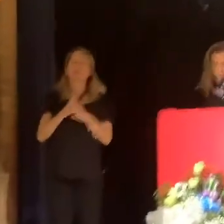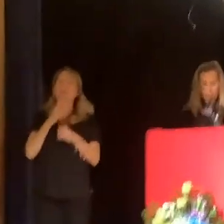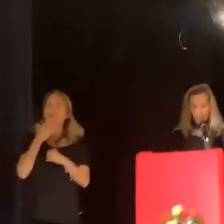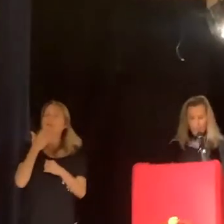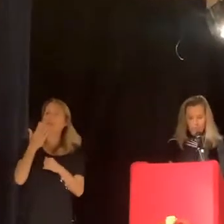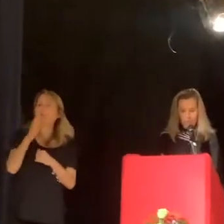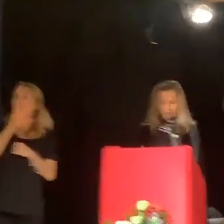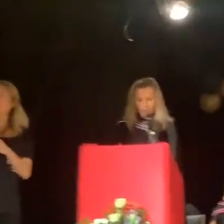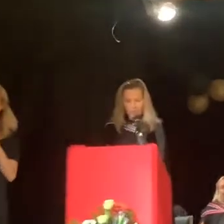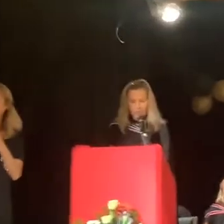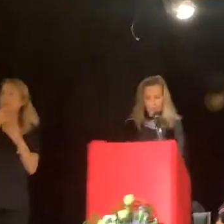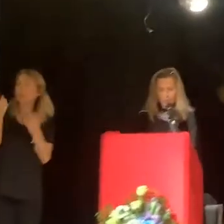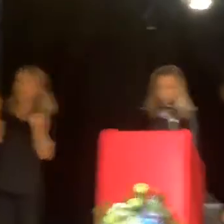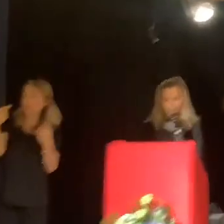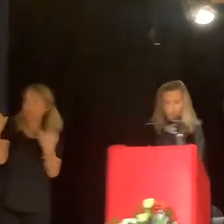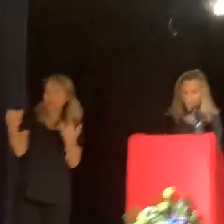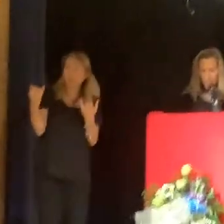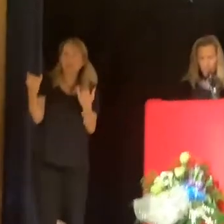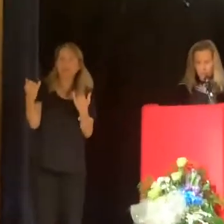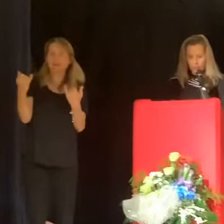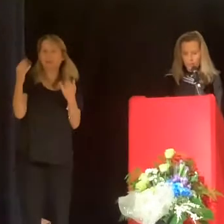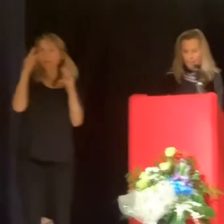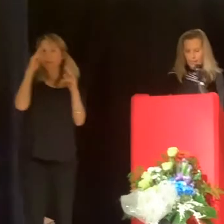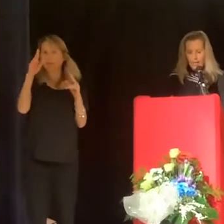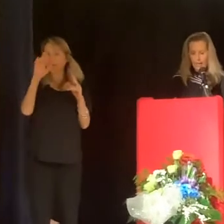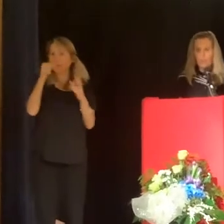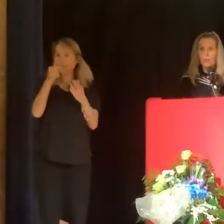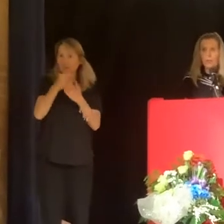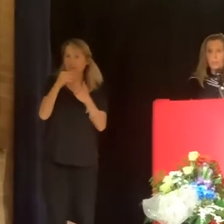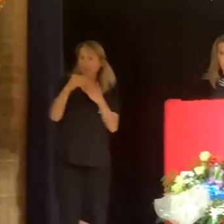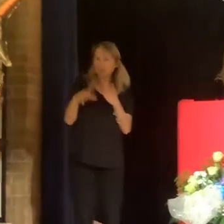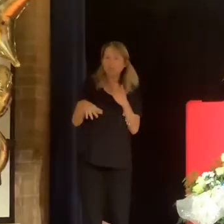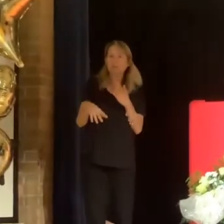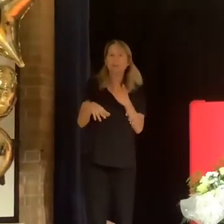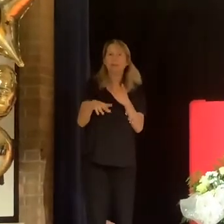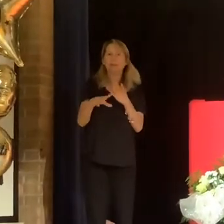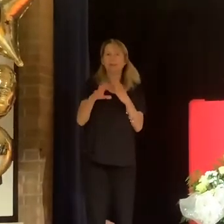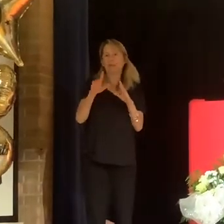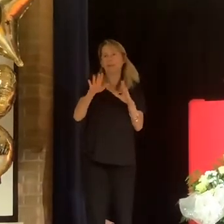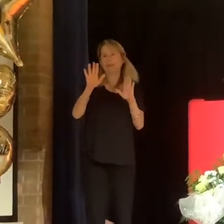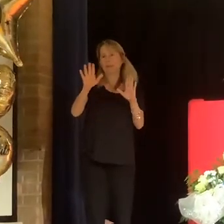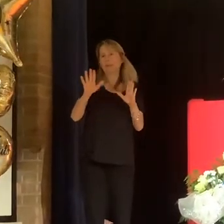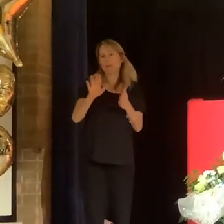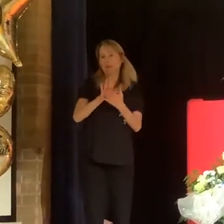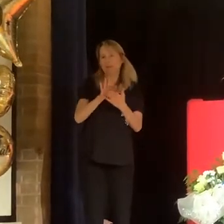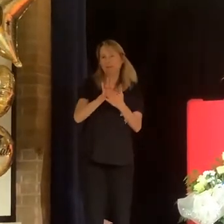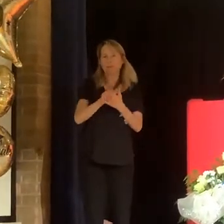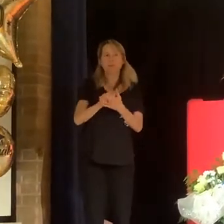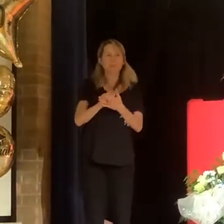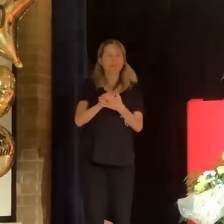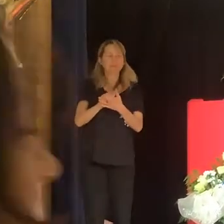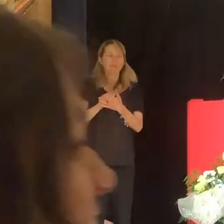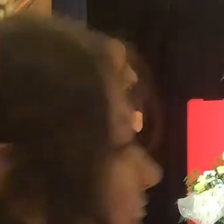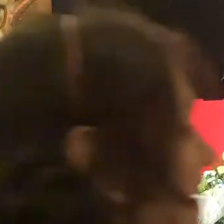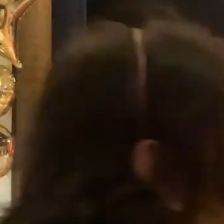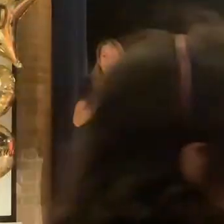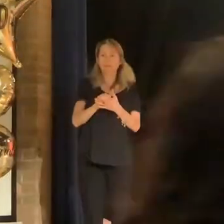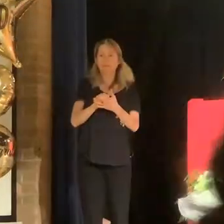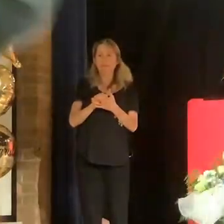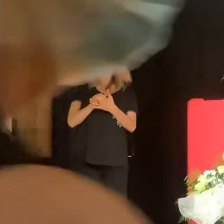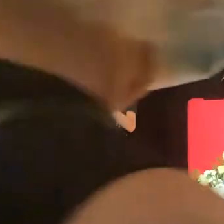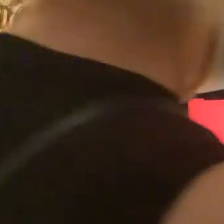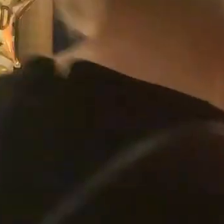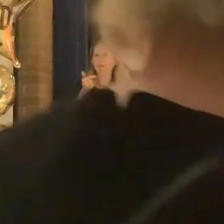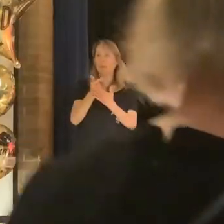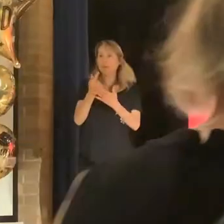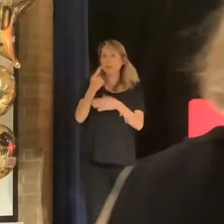I would like to thank all of you for coming here tonight to honor our graduates and our wonderful school, Drewry Secondary. Graduation